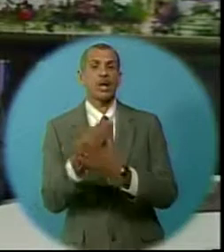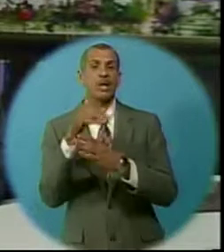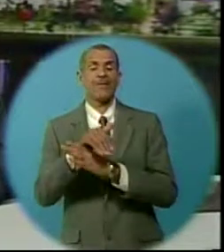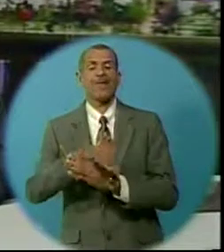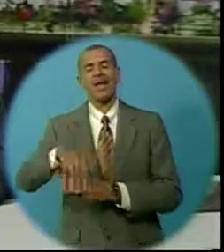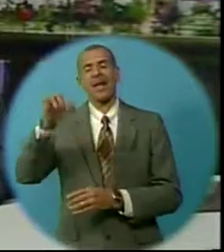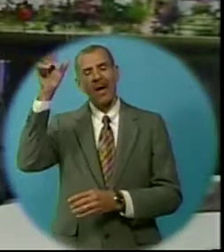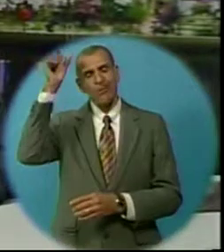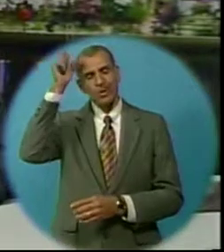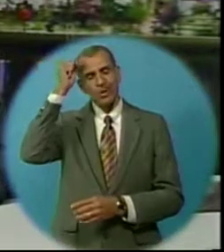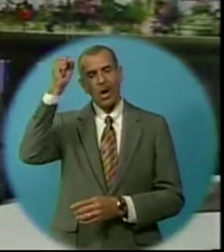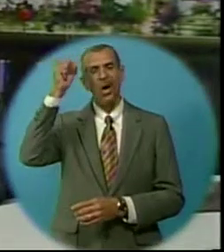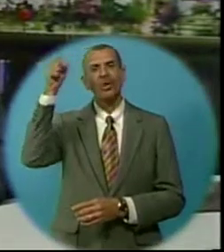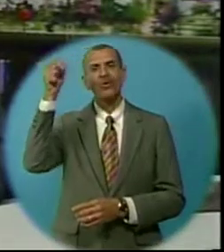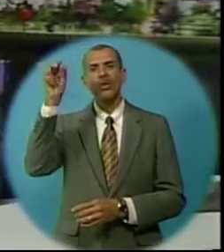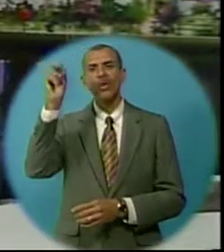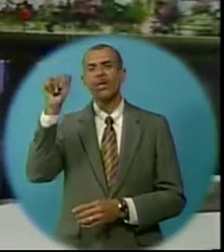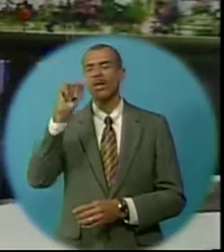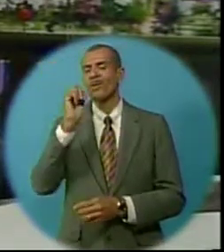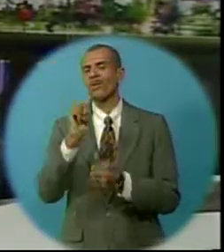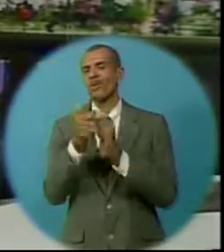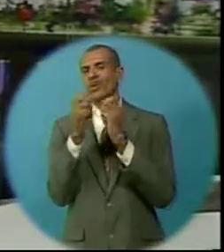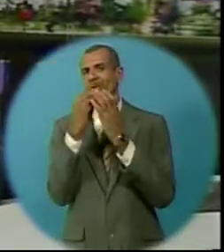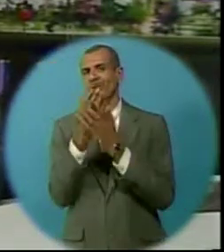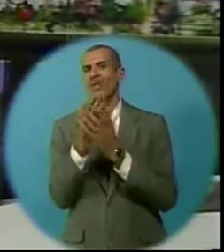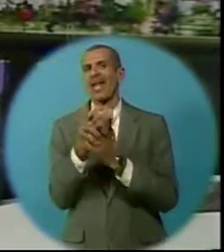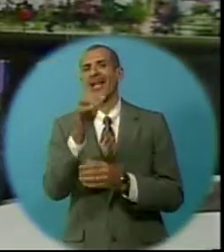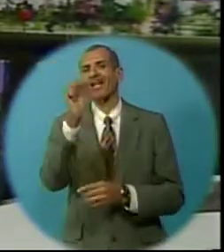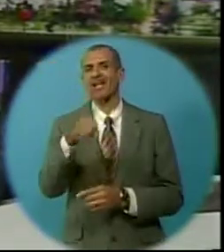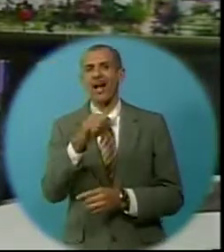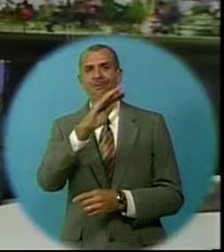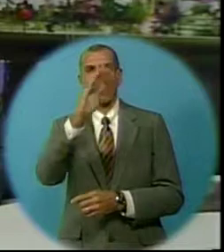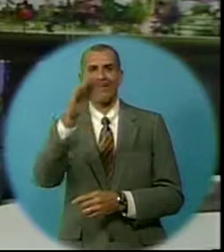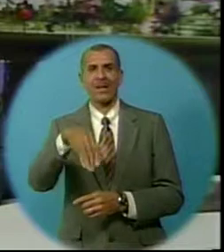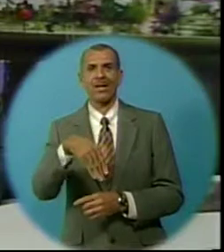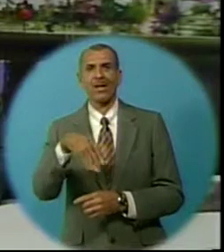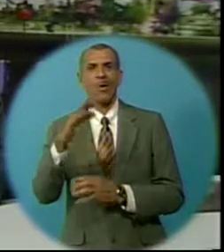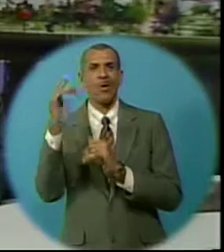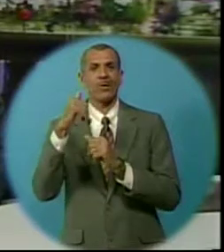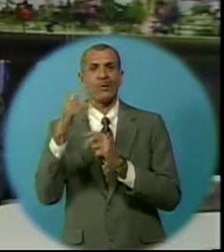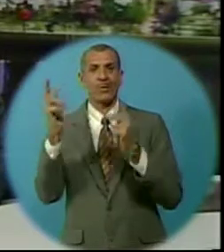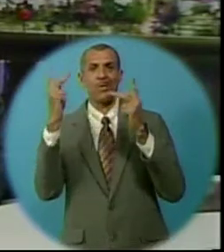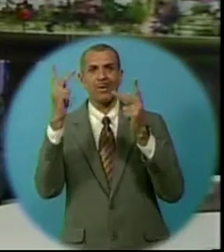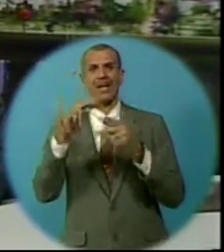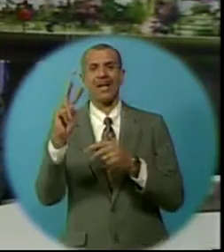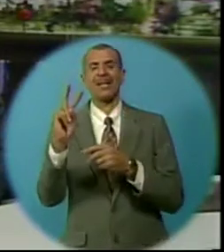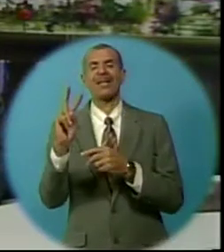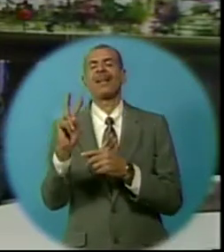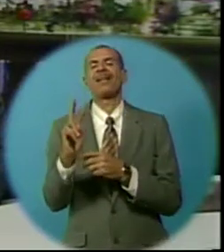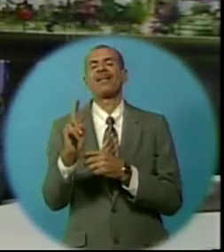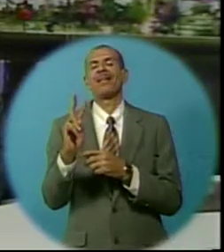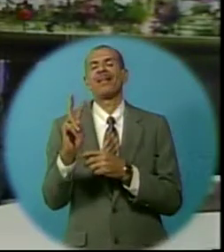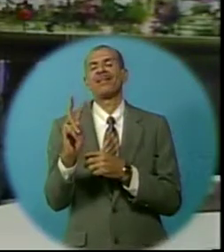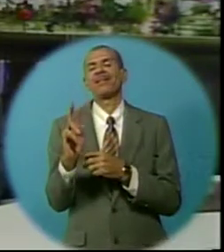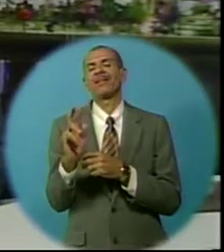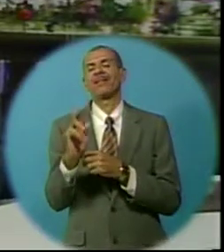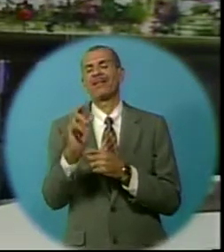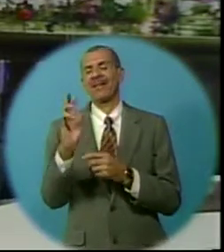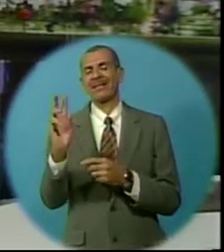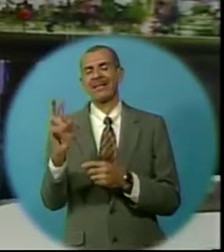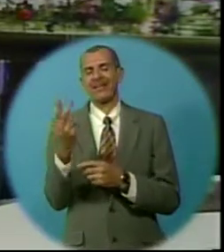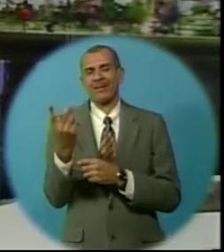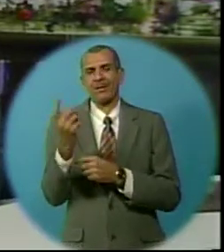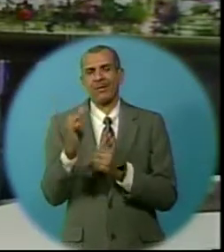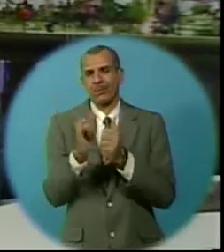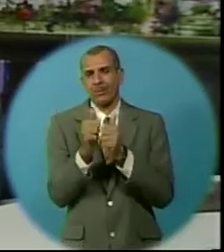Hi, good evening. I'm Sean Green with a look at sports. Well, South Africa's hopes of victory on day 5 of the second test against the West Indies were thwarted this